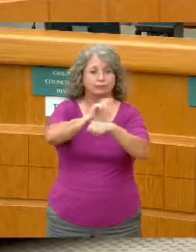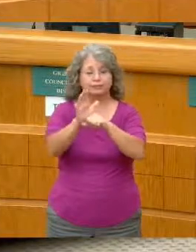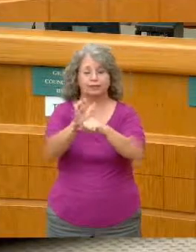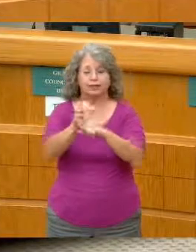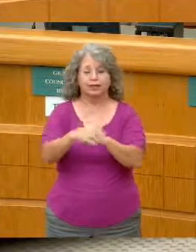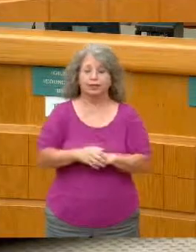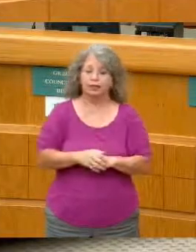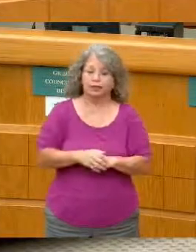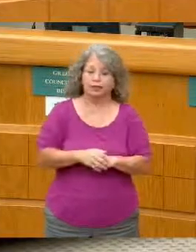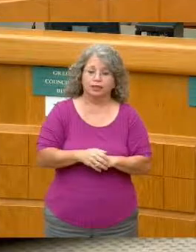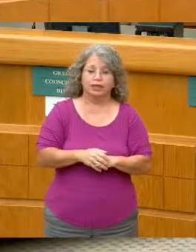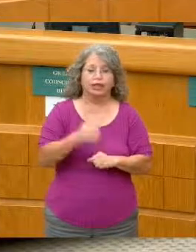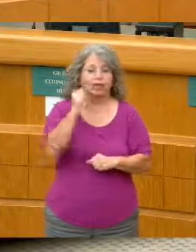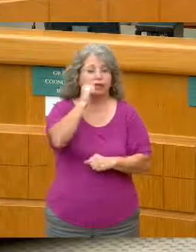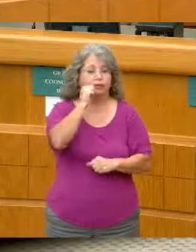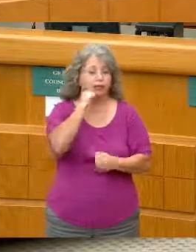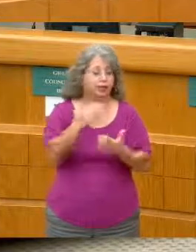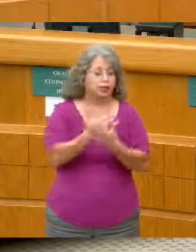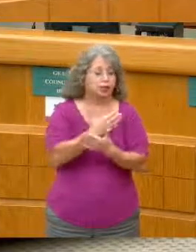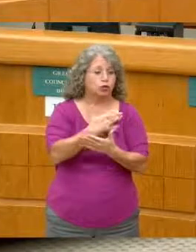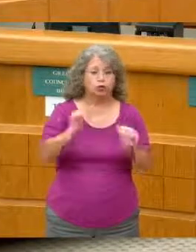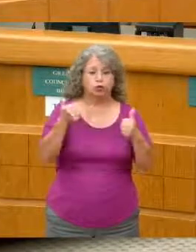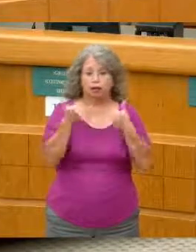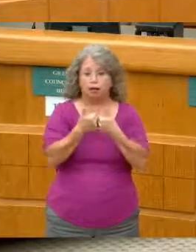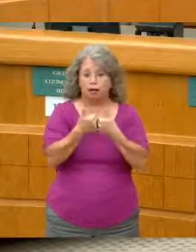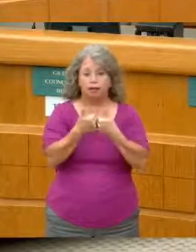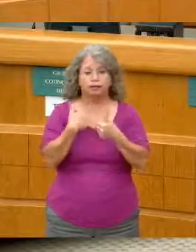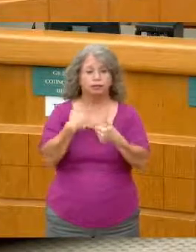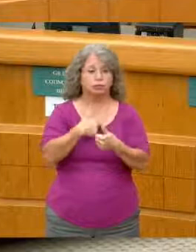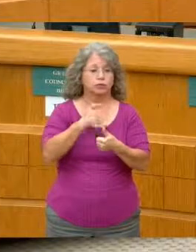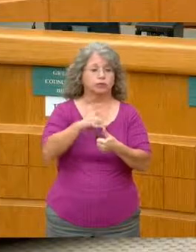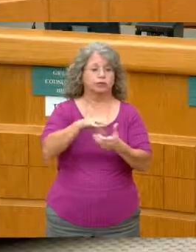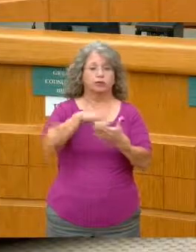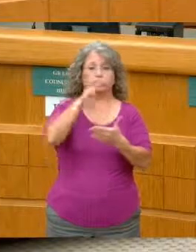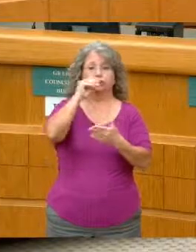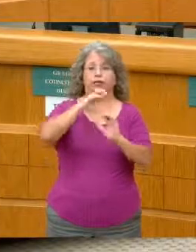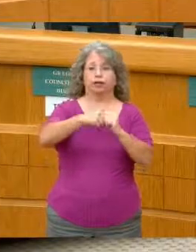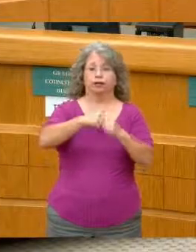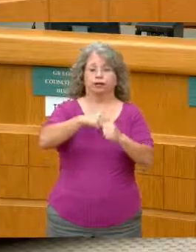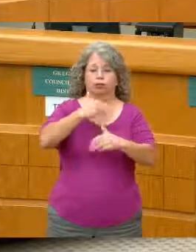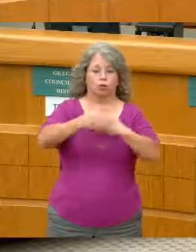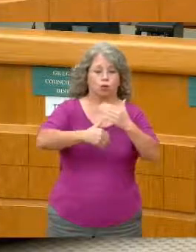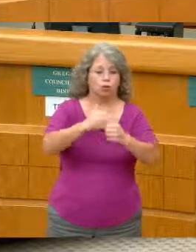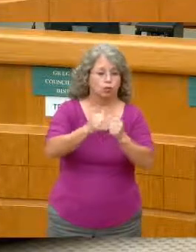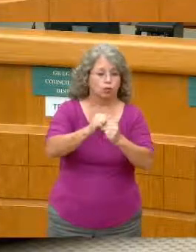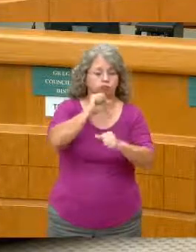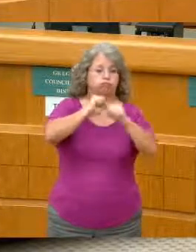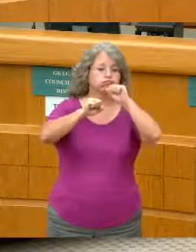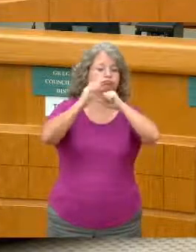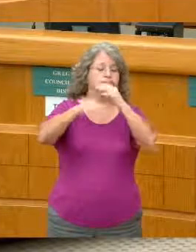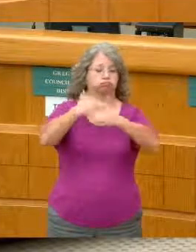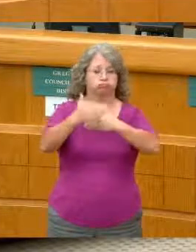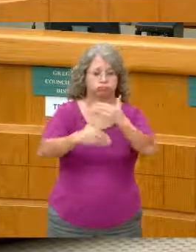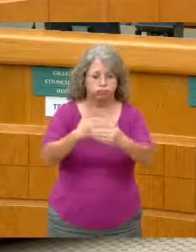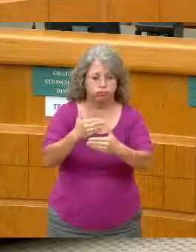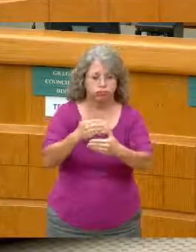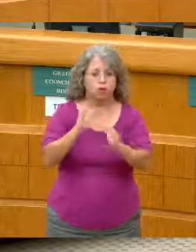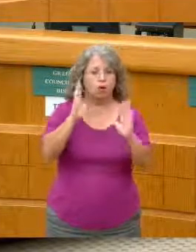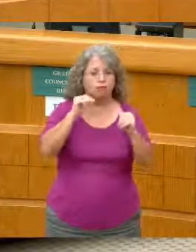So every day is a new challenge, and so we just got to learn to roll with the punches, and